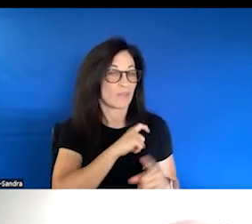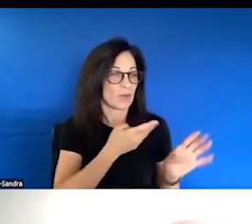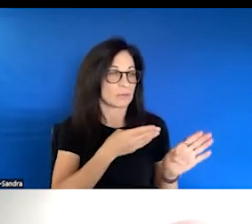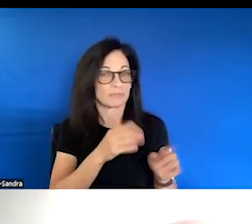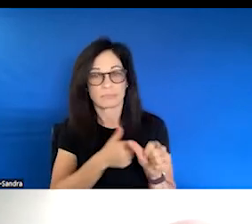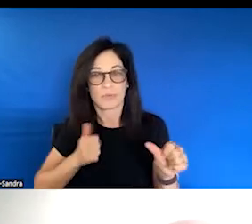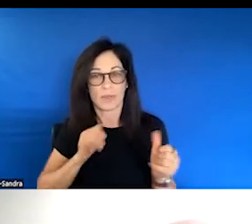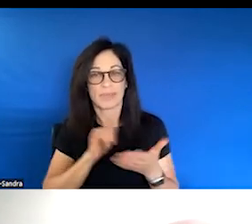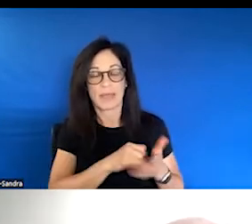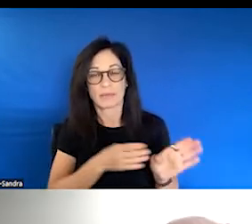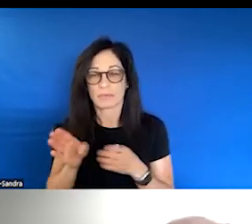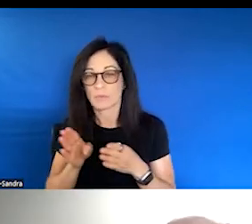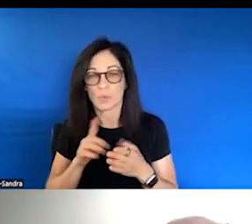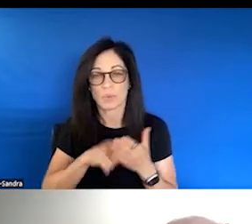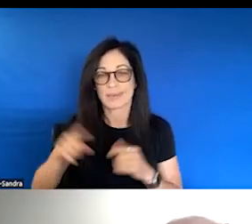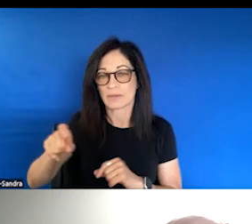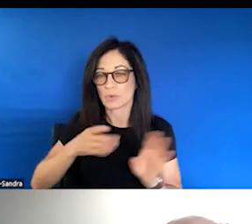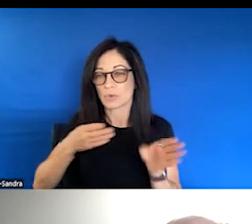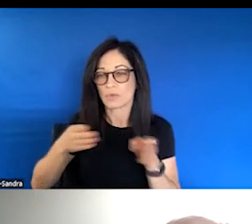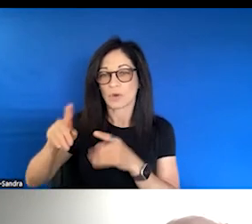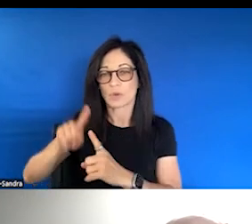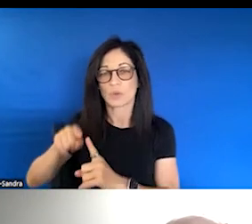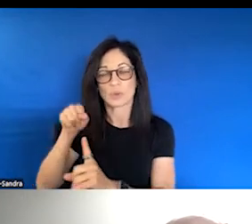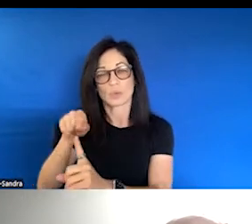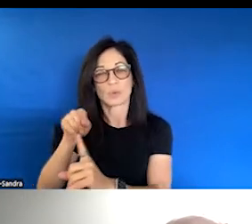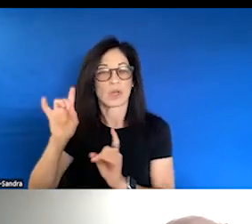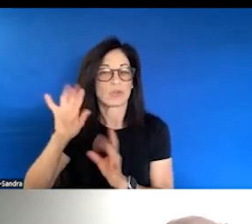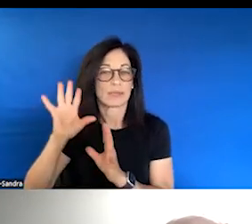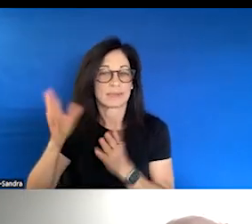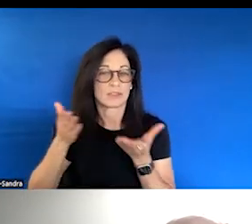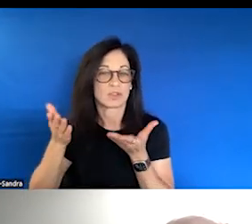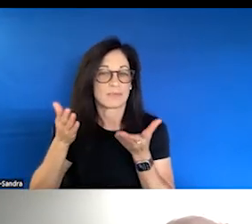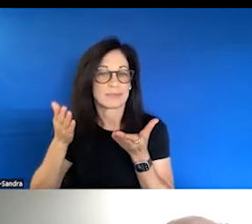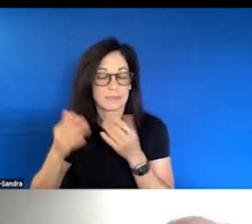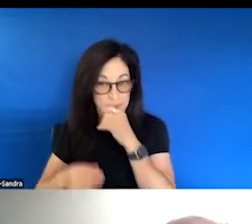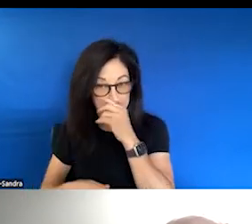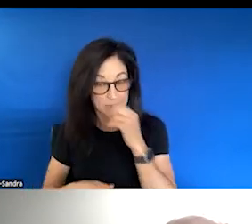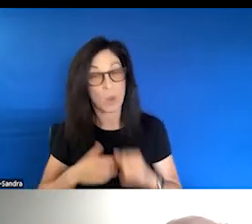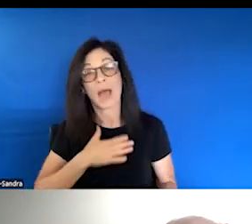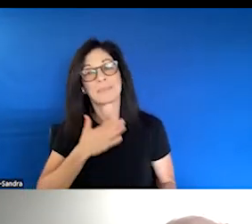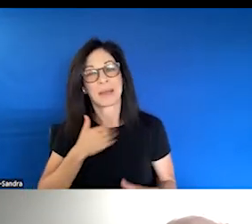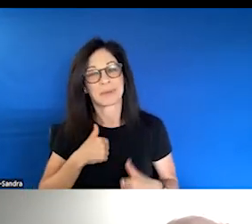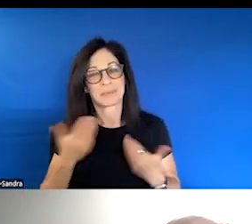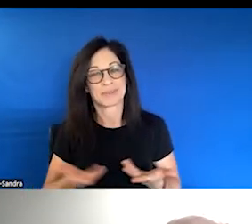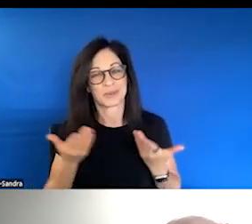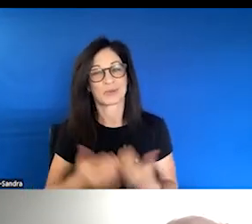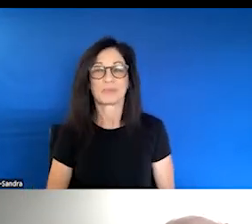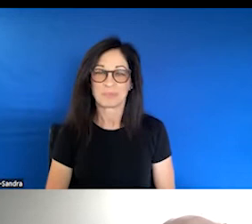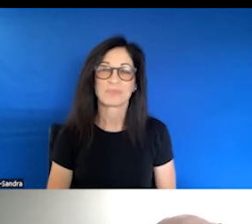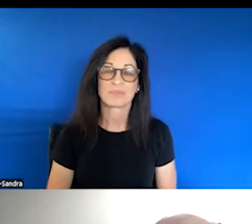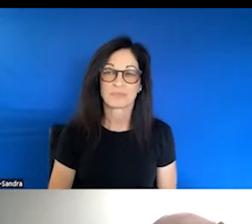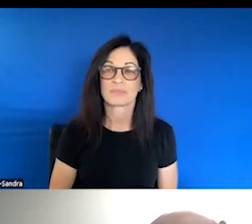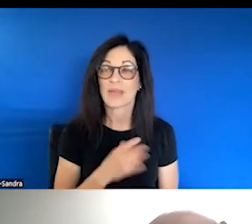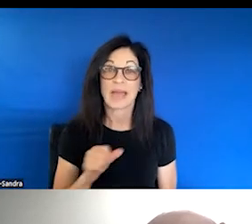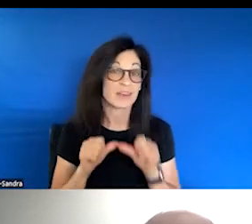necessary to divert to crisis services. So happy to be here and to